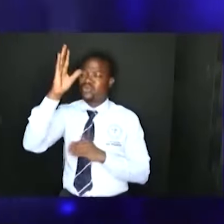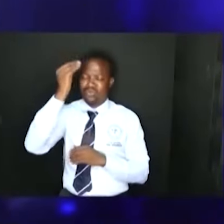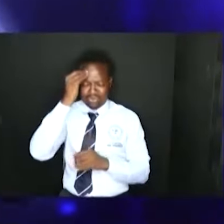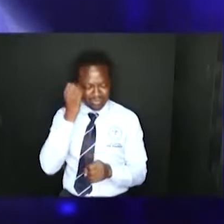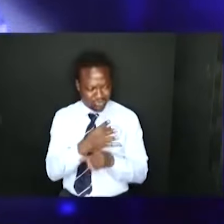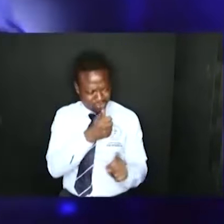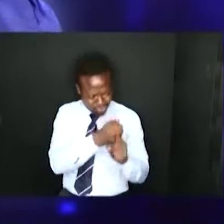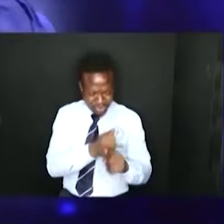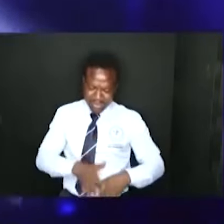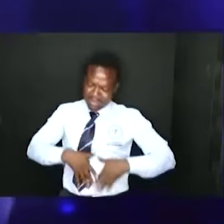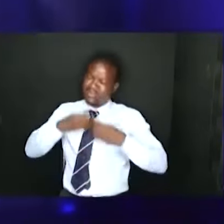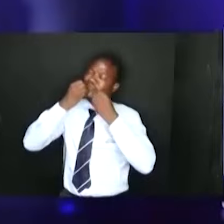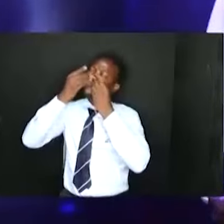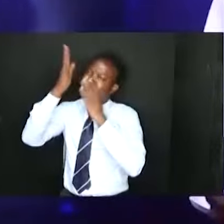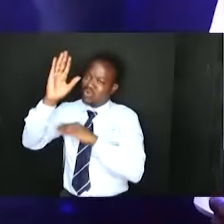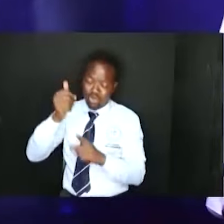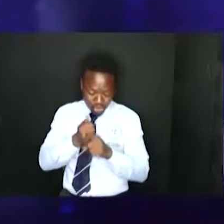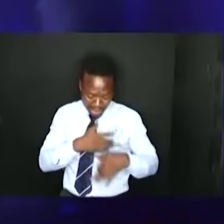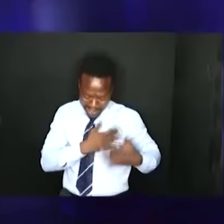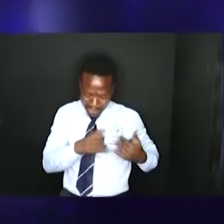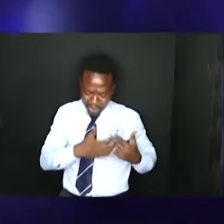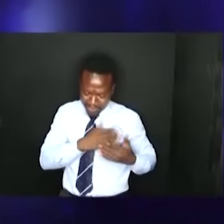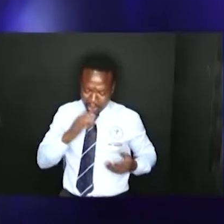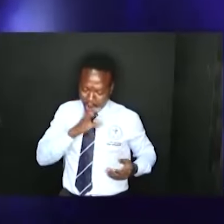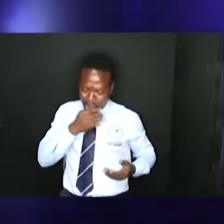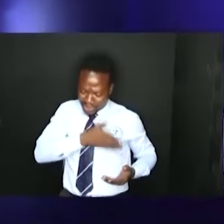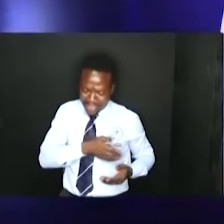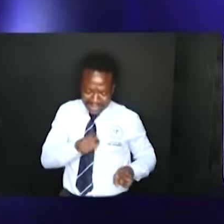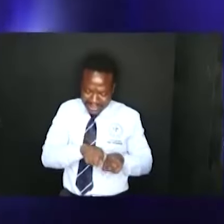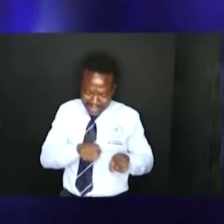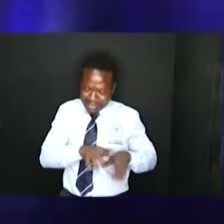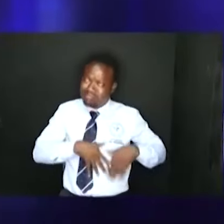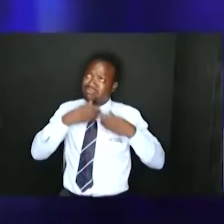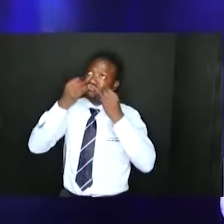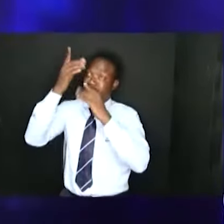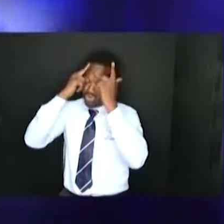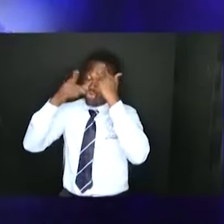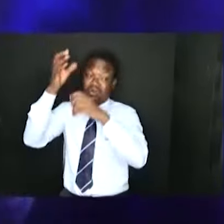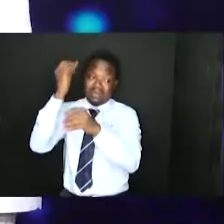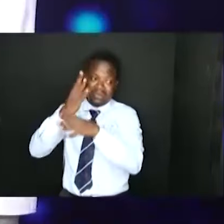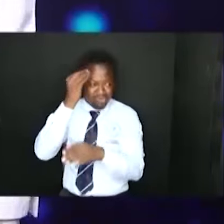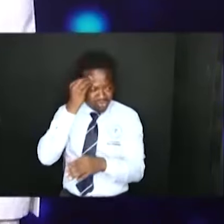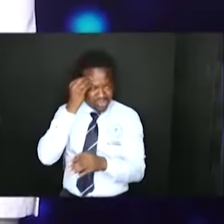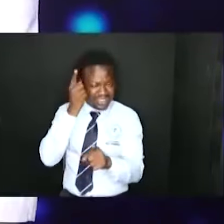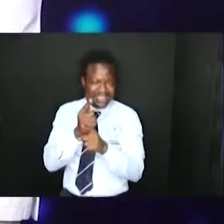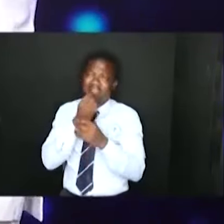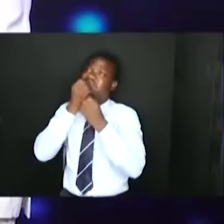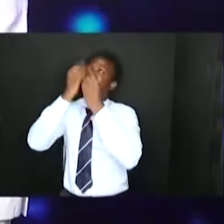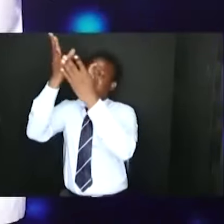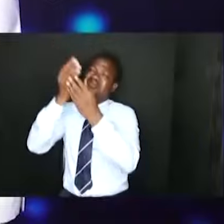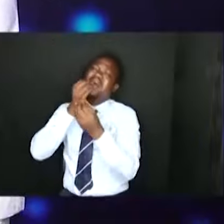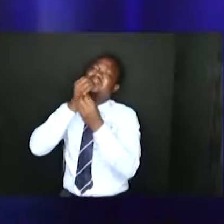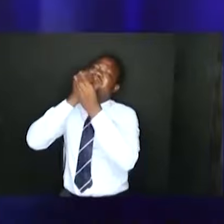Tell God your real state of your heart. Because God knows. Tell Him. Tell